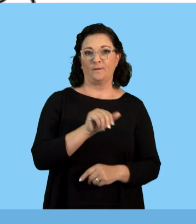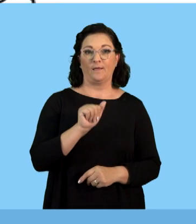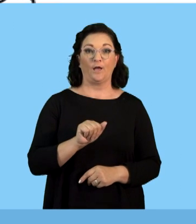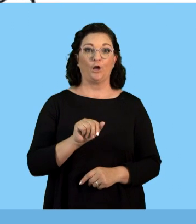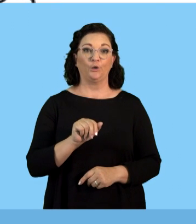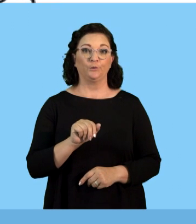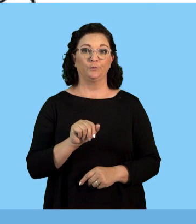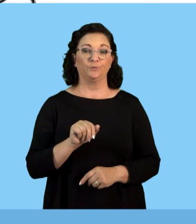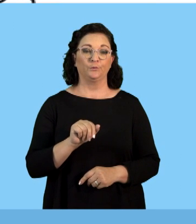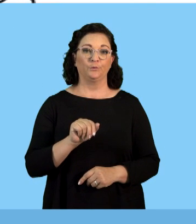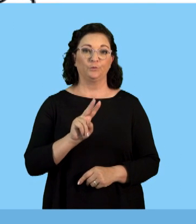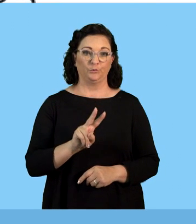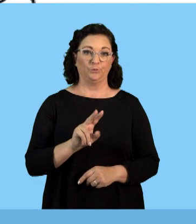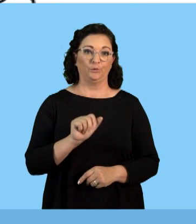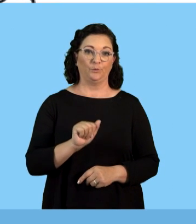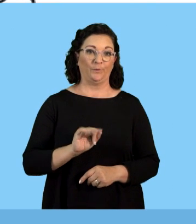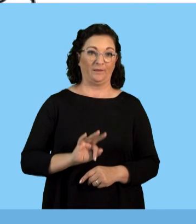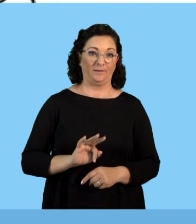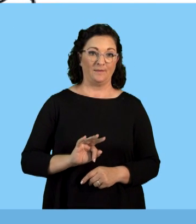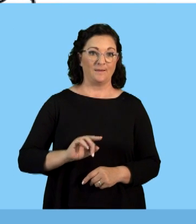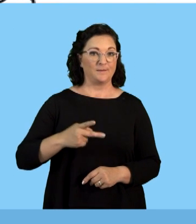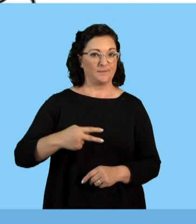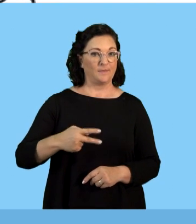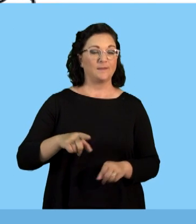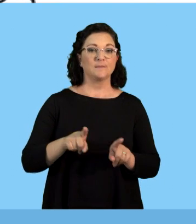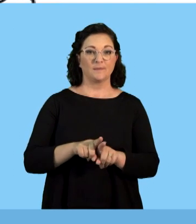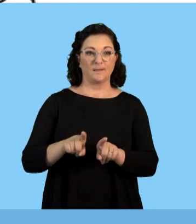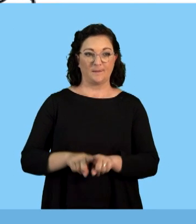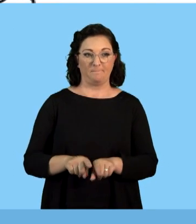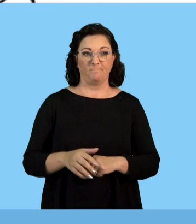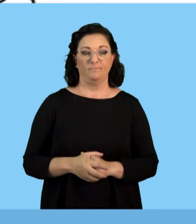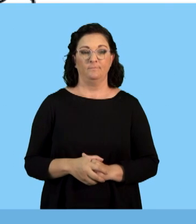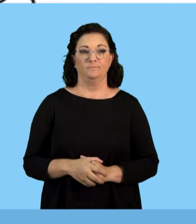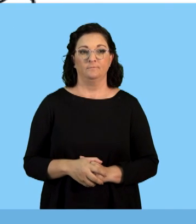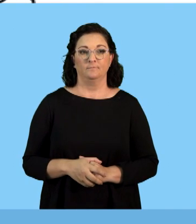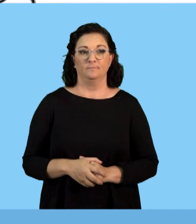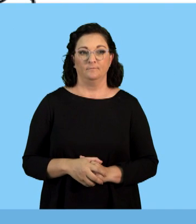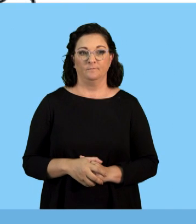how do the current strength compare at these 2 points? Current strength